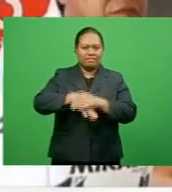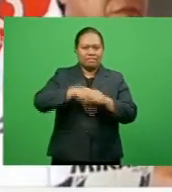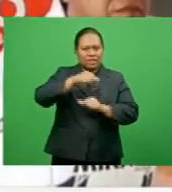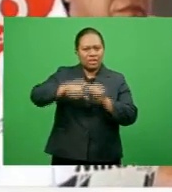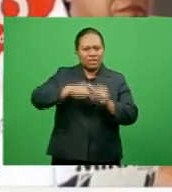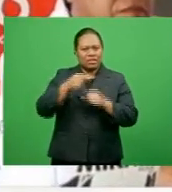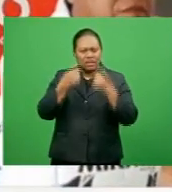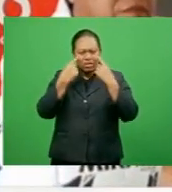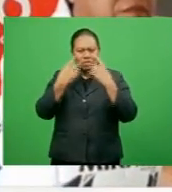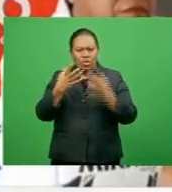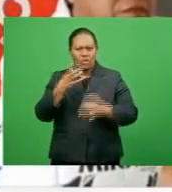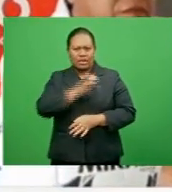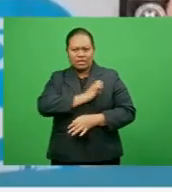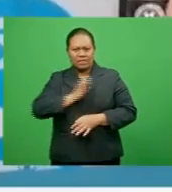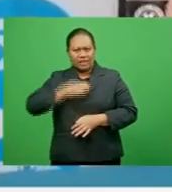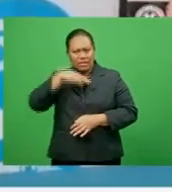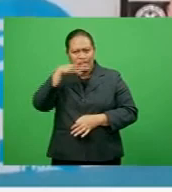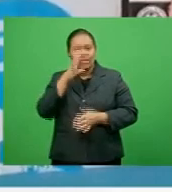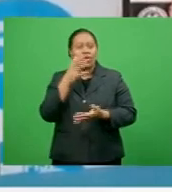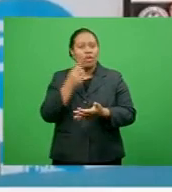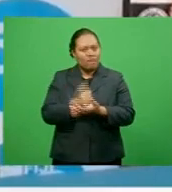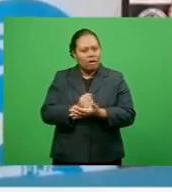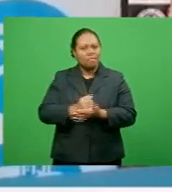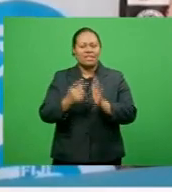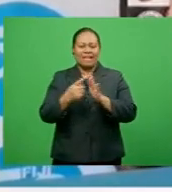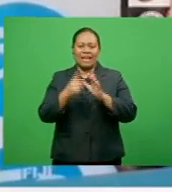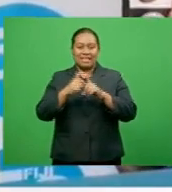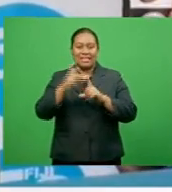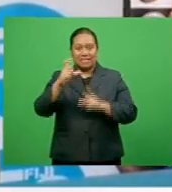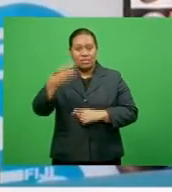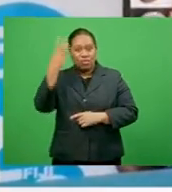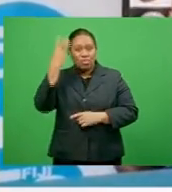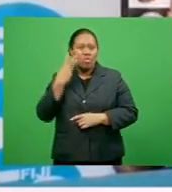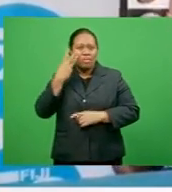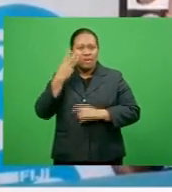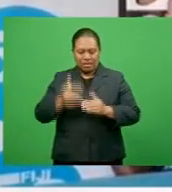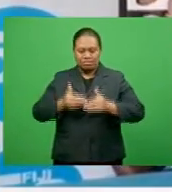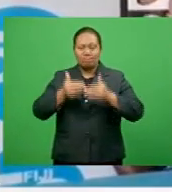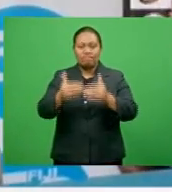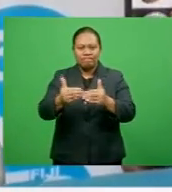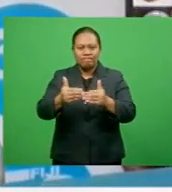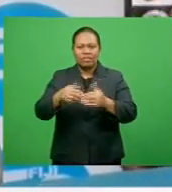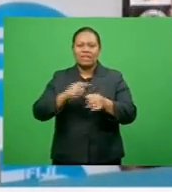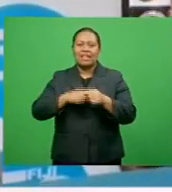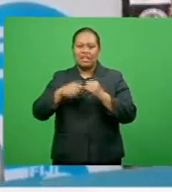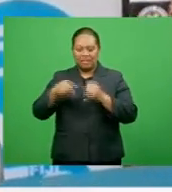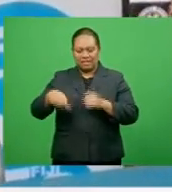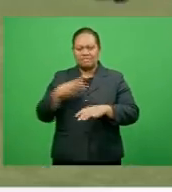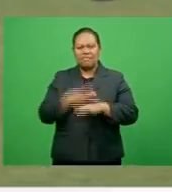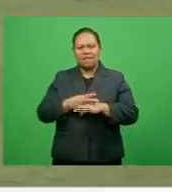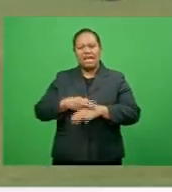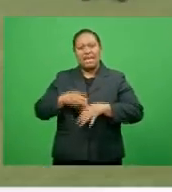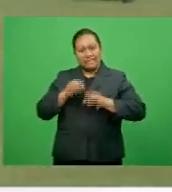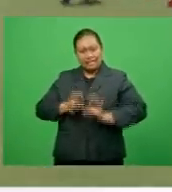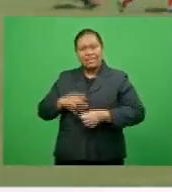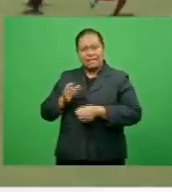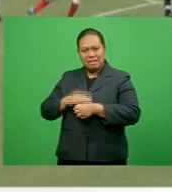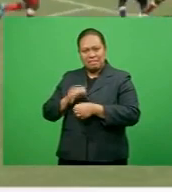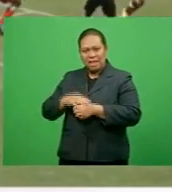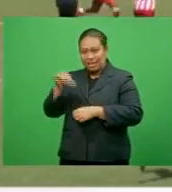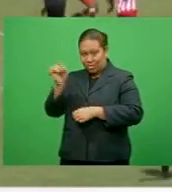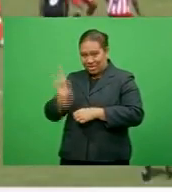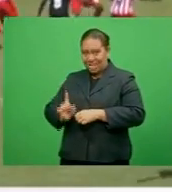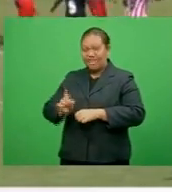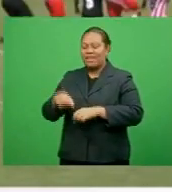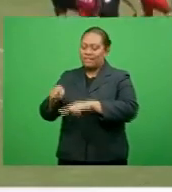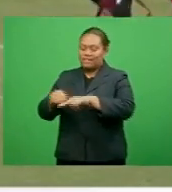Mohammed Yusuf has confirmed the women's IDC has been moved to the end of this month. The decision was made by the Fiji FA board this